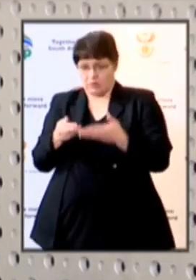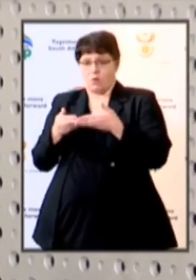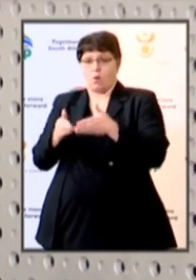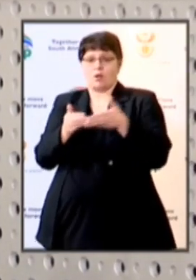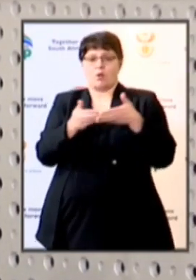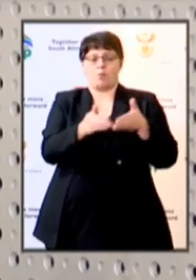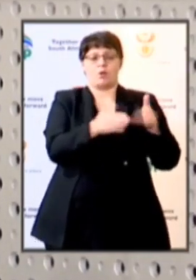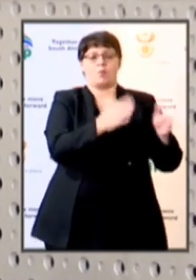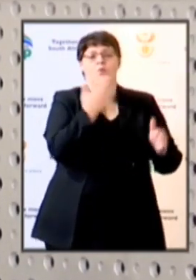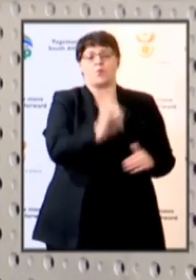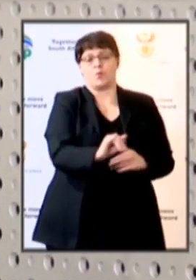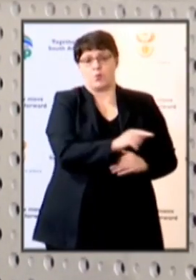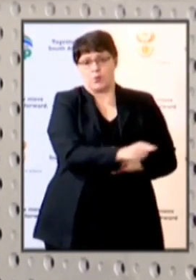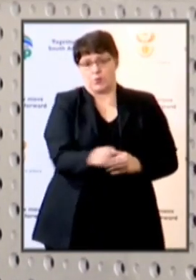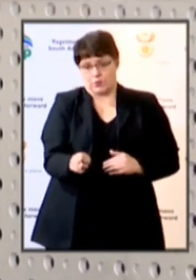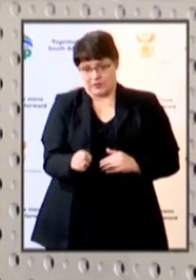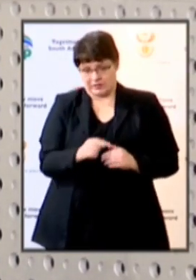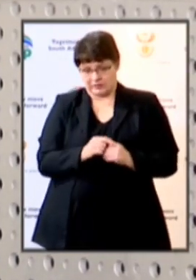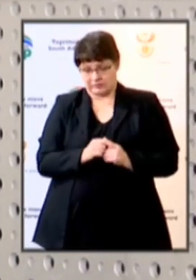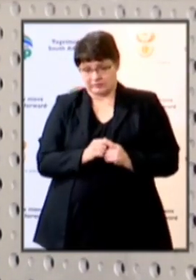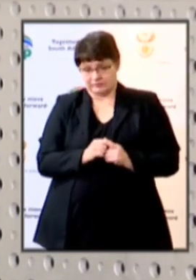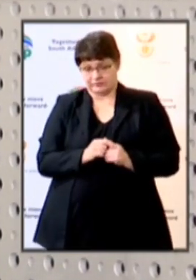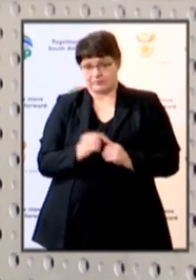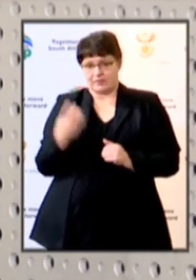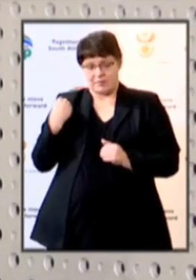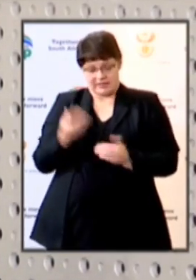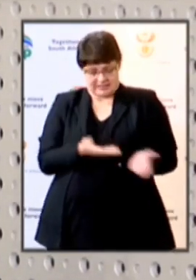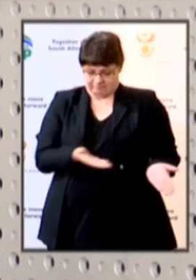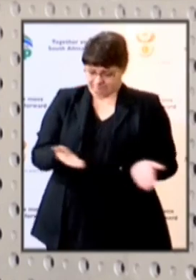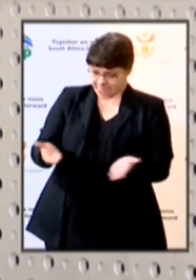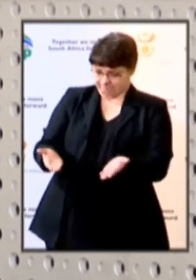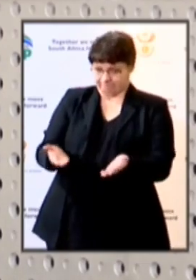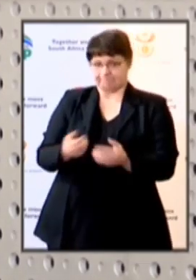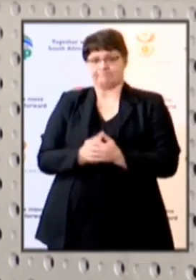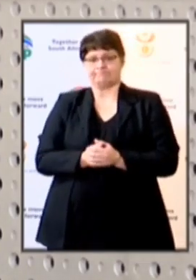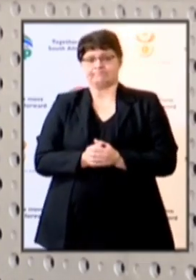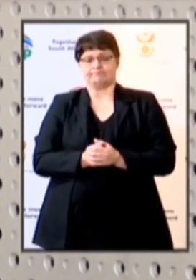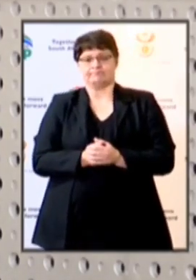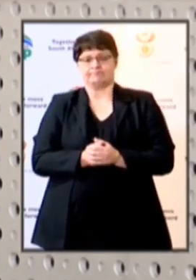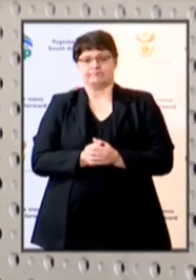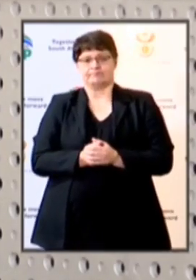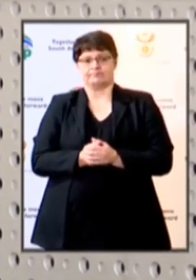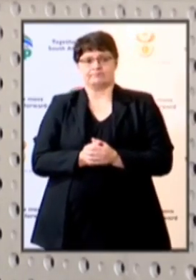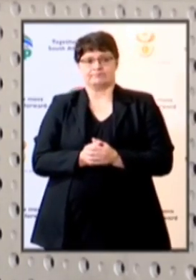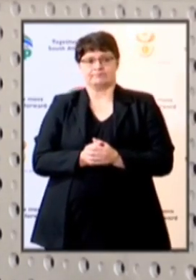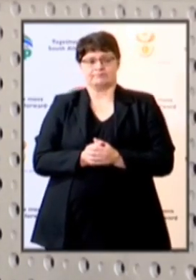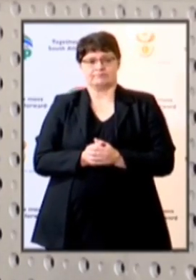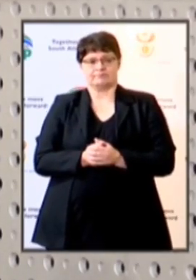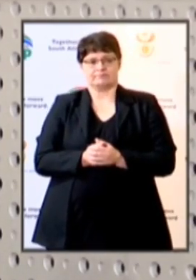May. Minister Patel, the platform is yours. We will,